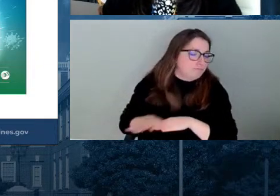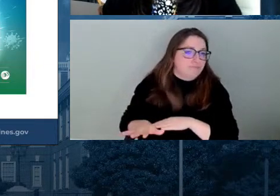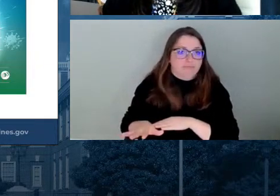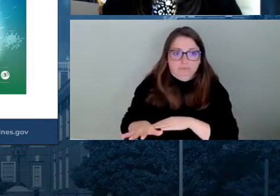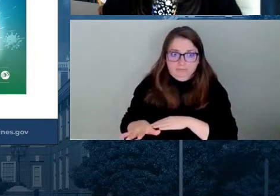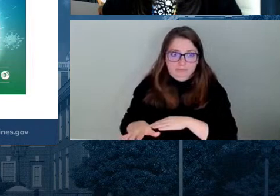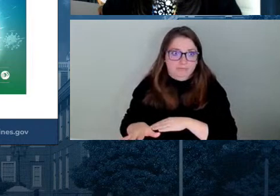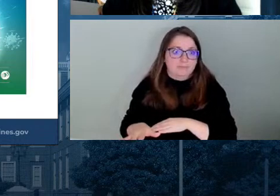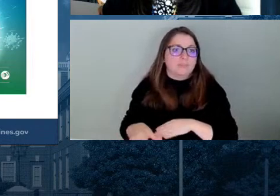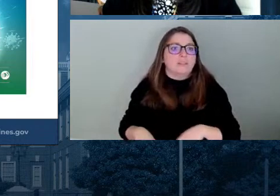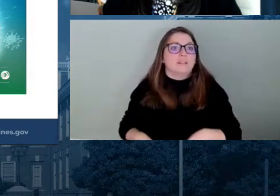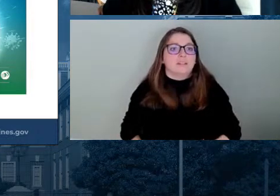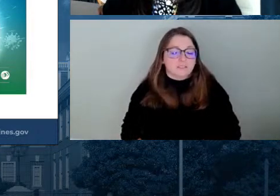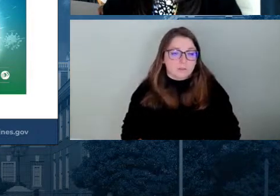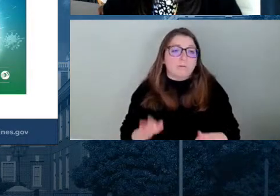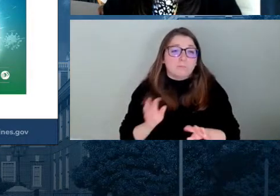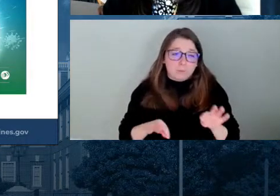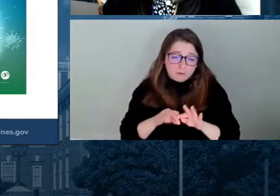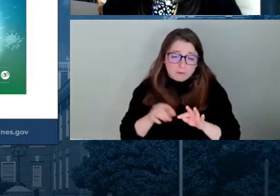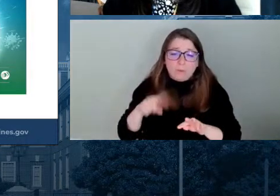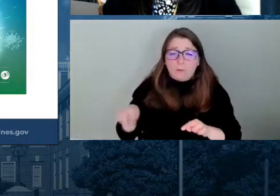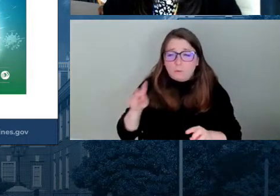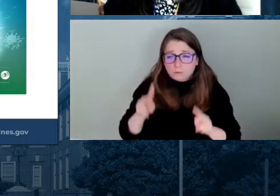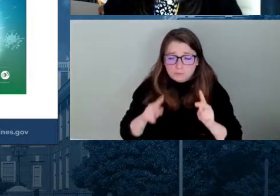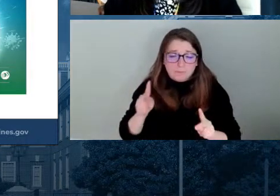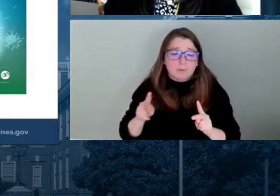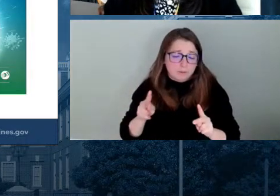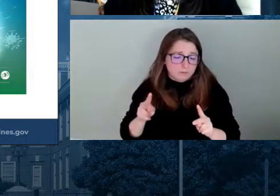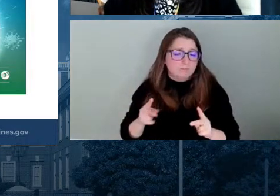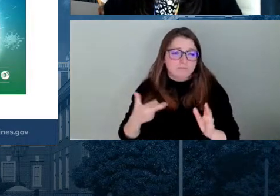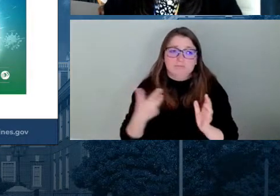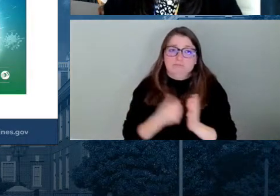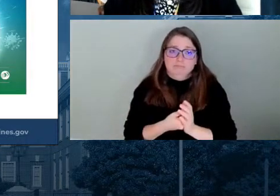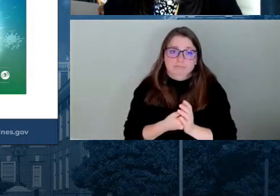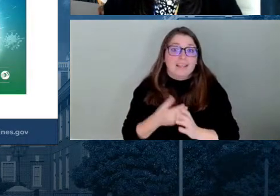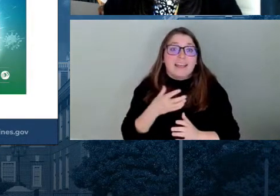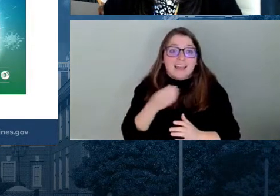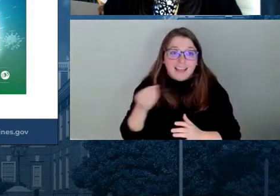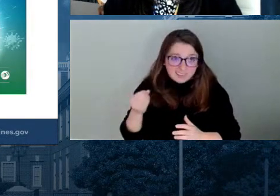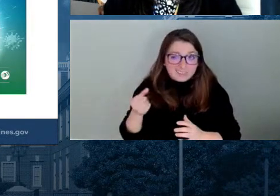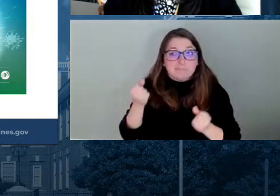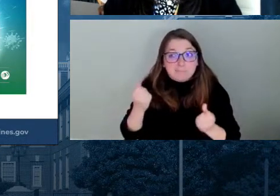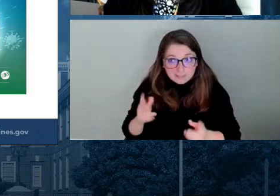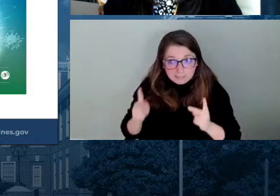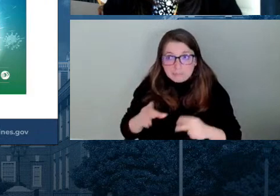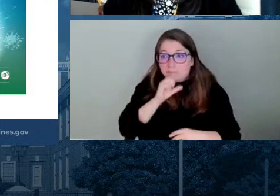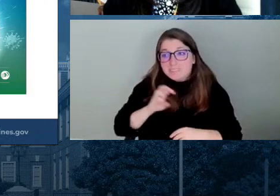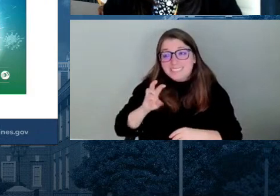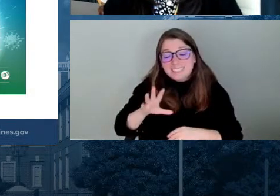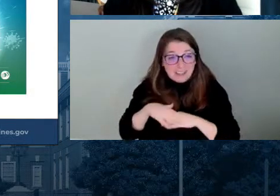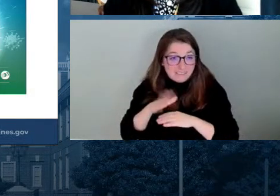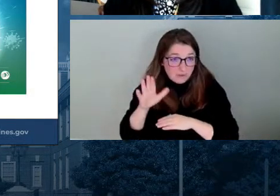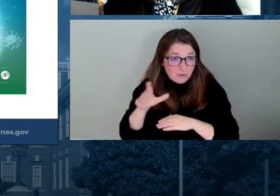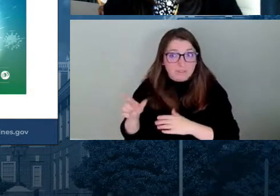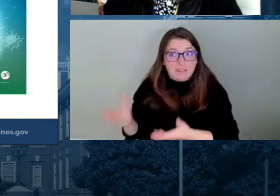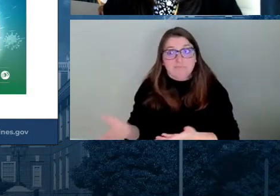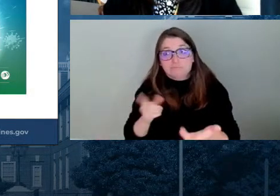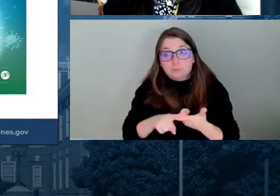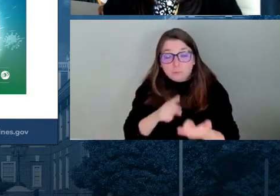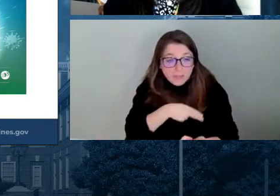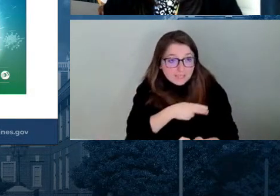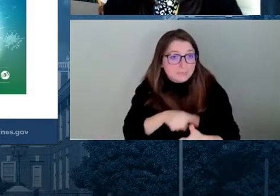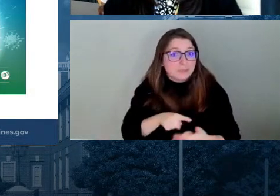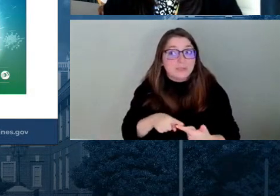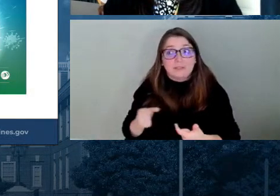and where we've seen a lot of the hospitalizations and unfortunately the deaths occur. So we really want everyone to get this booster, but especially if you